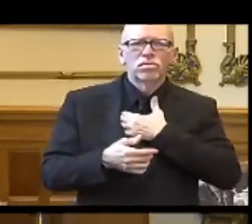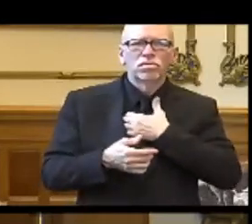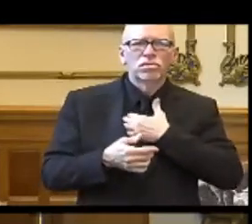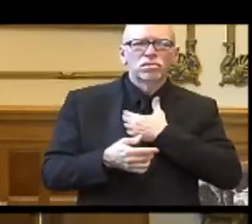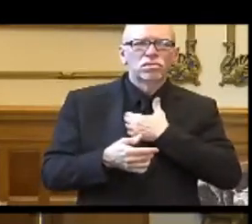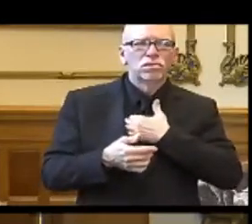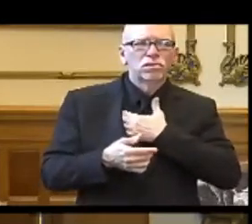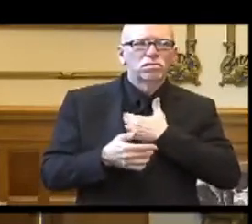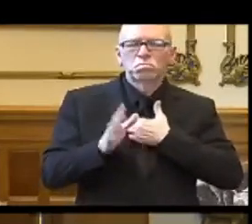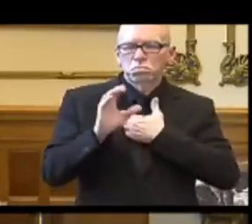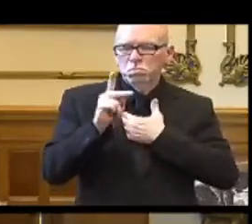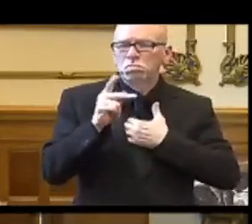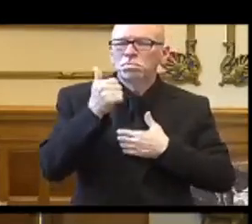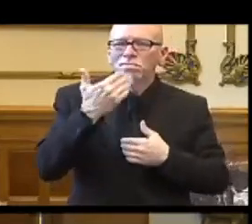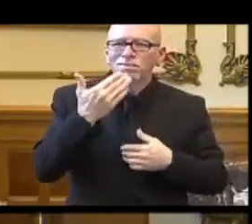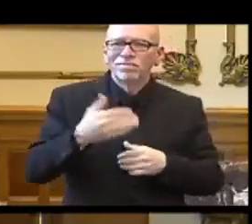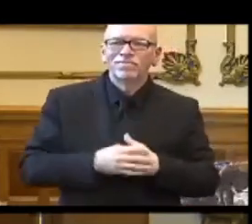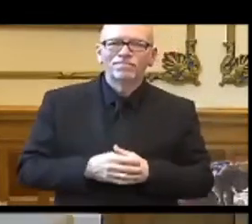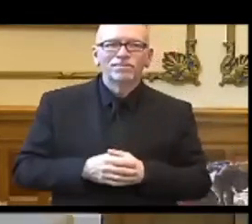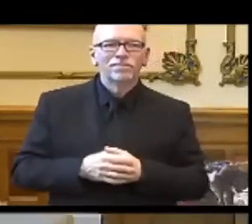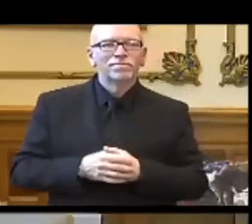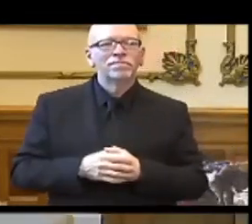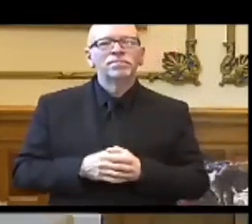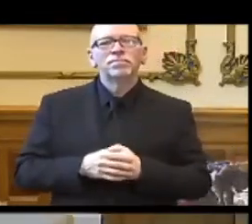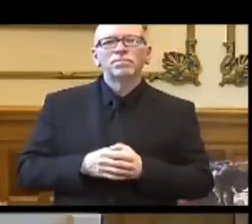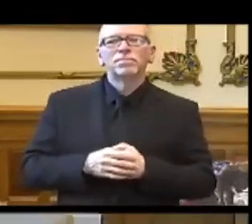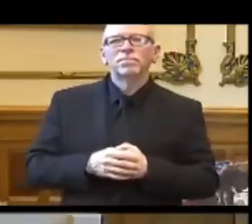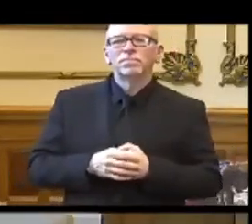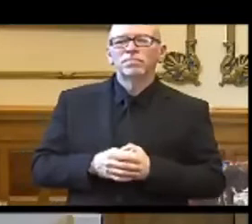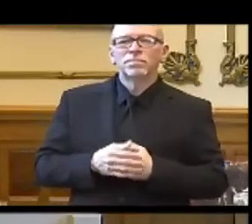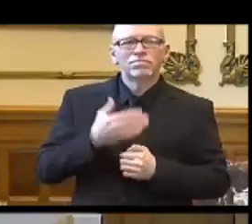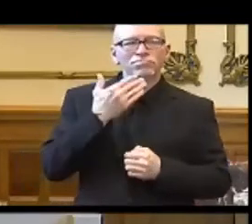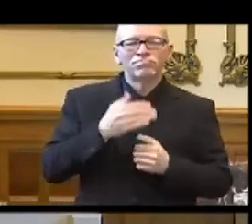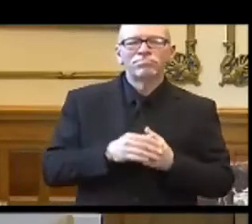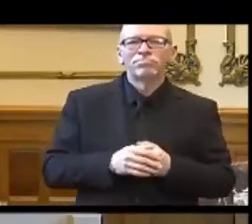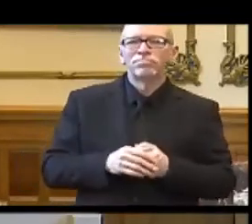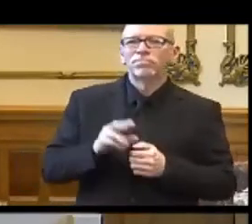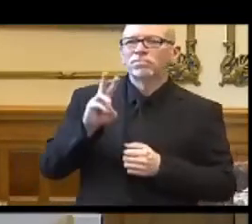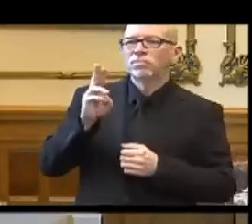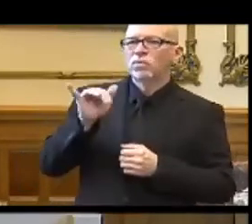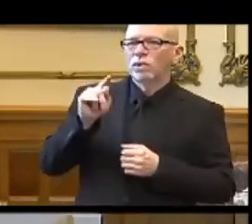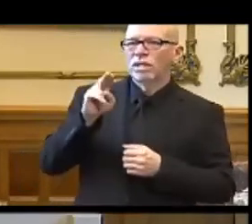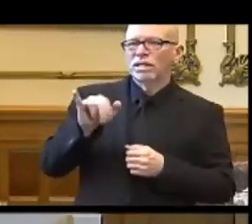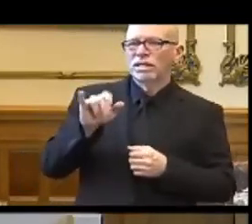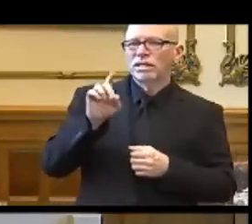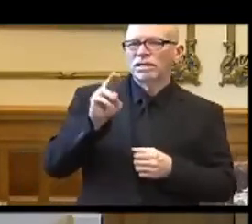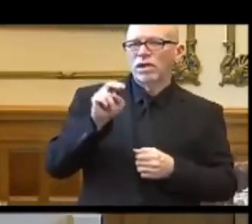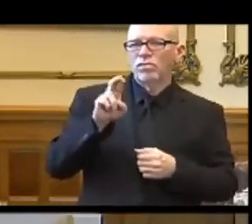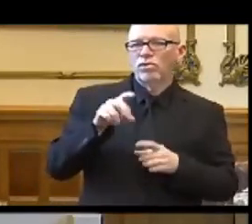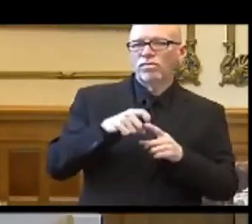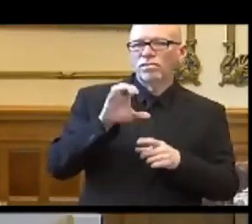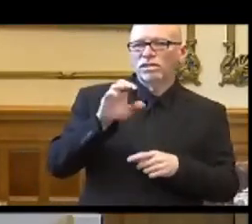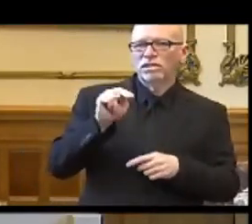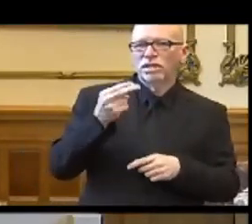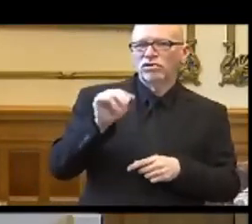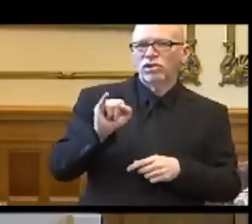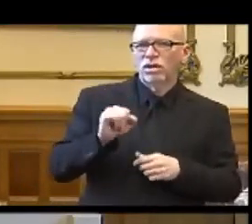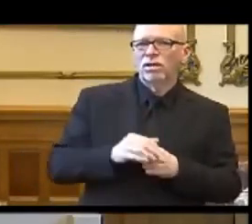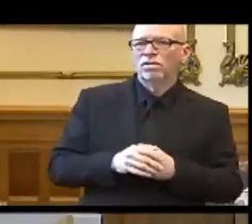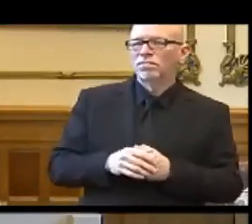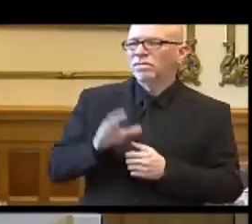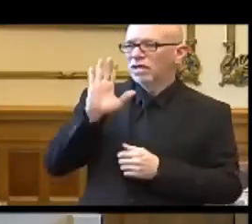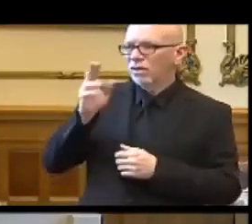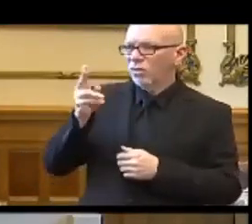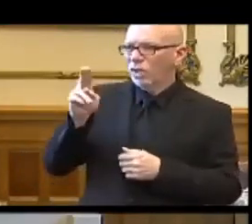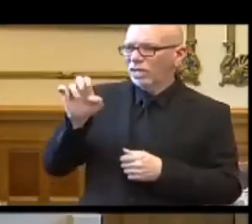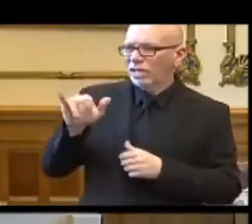I'll take that as a no. Thank you. Thank you, Dr. Doss. Whitney Downard, CNHI. Hello,